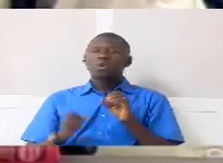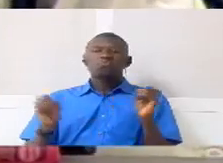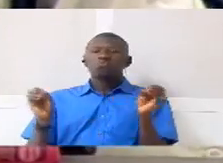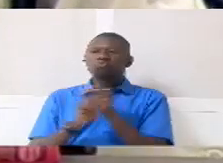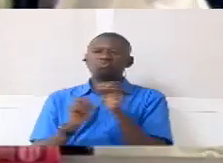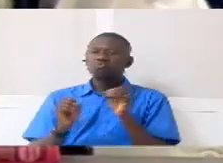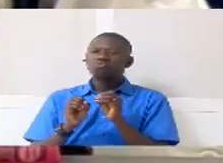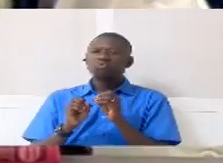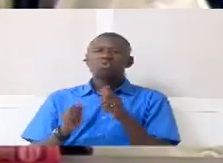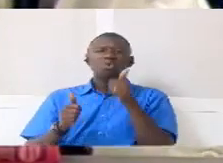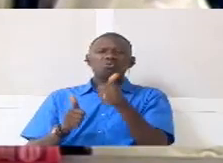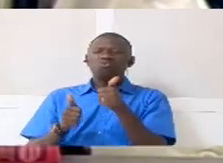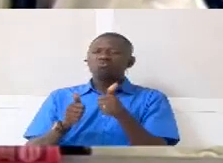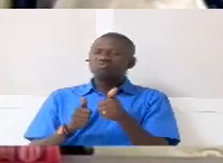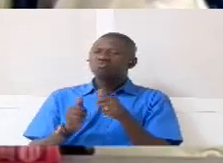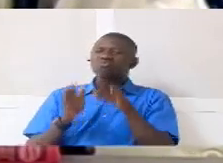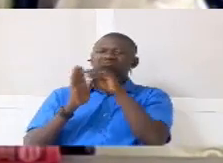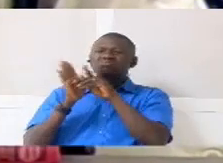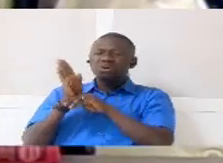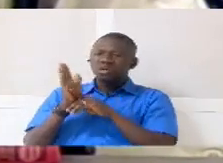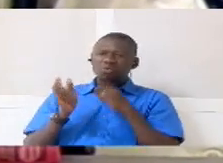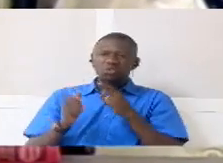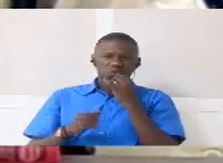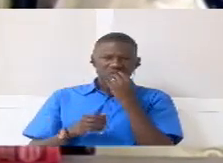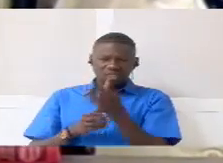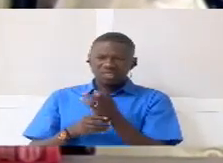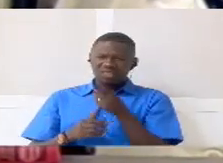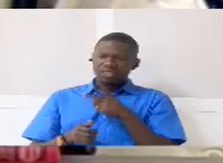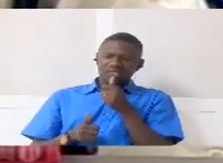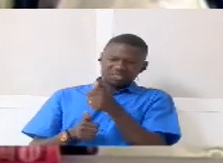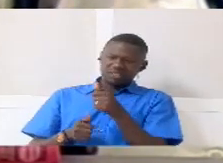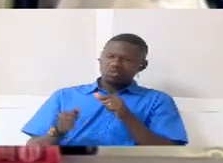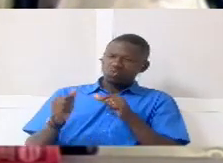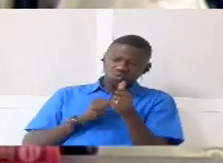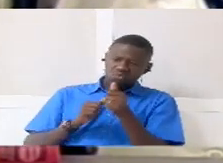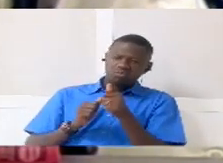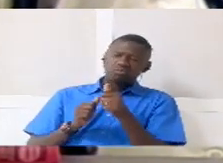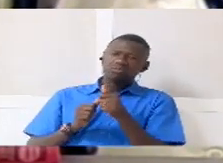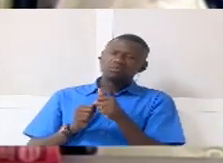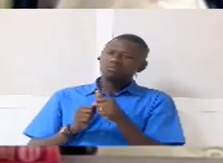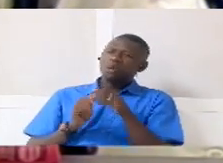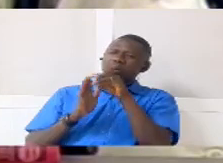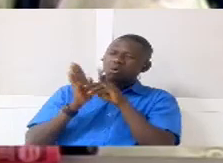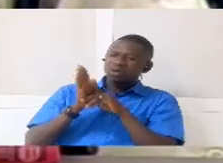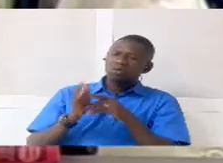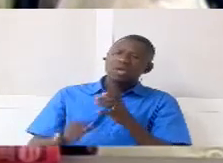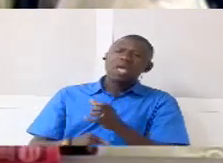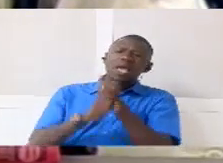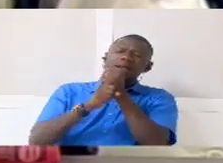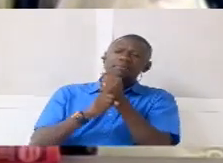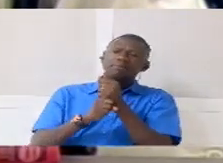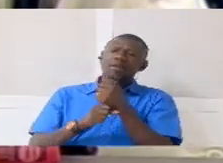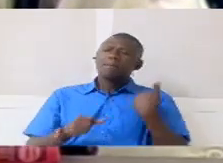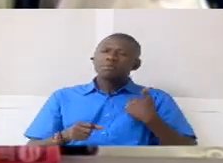such program which you can associate with that, which you can say that this is a program which is intended to assist the inmates so that when they